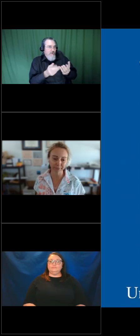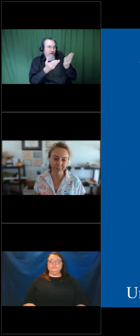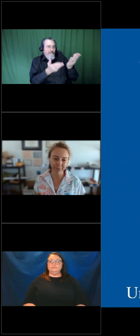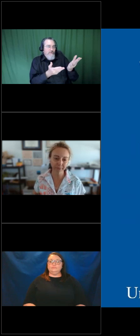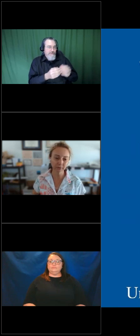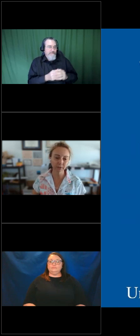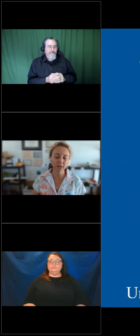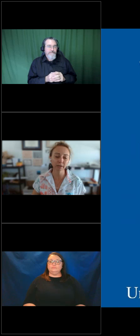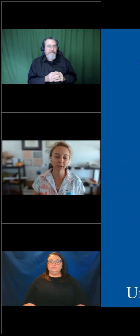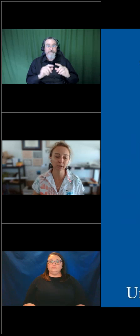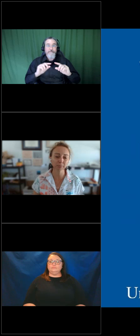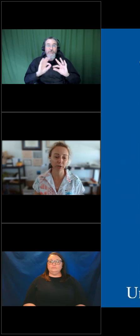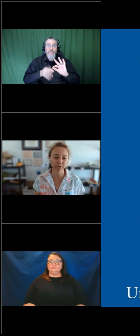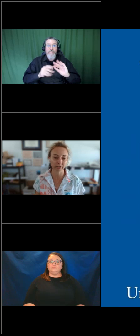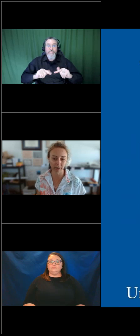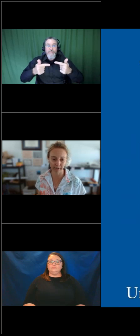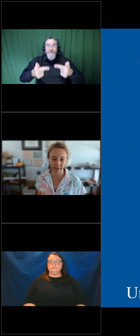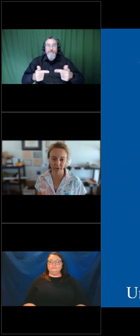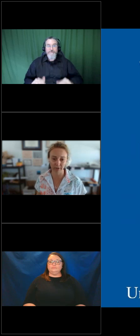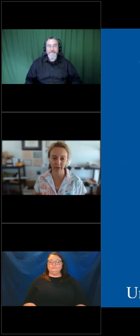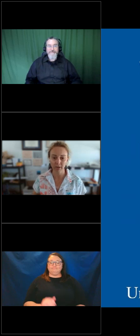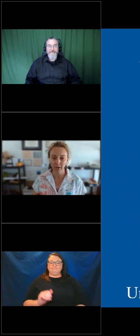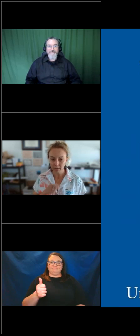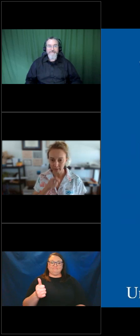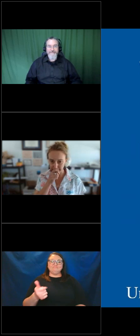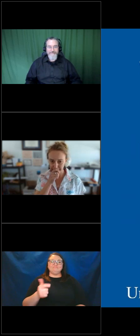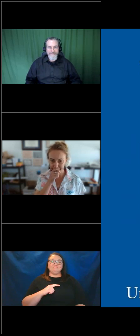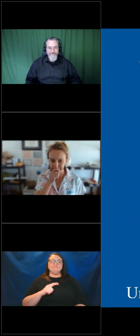requests. Another partner in our project